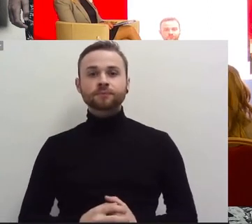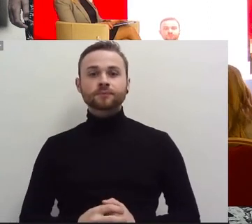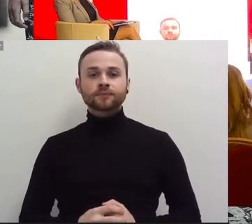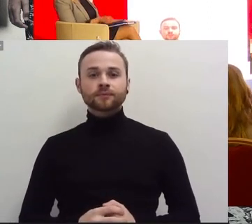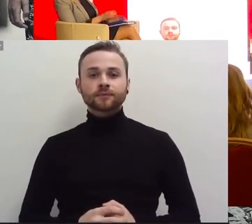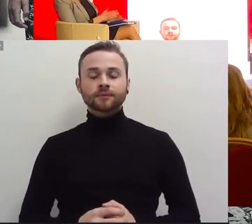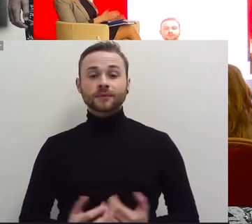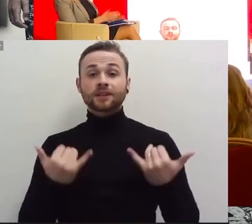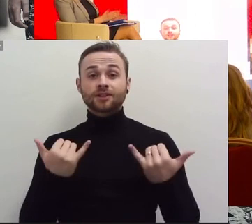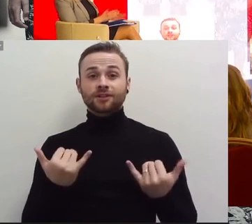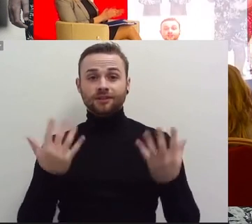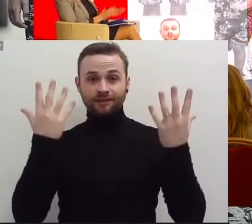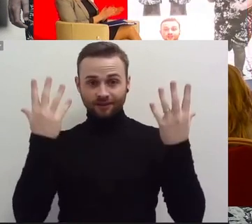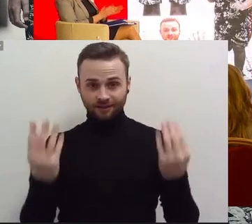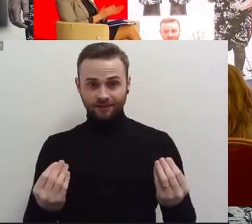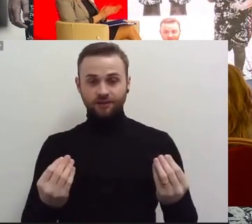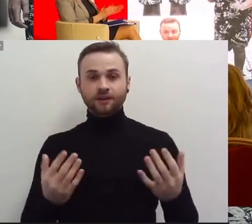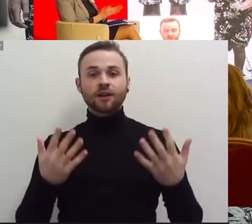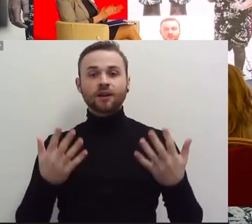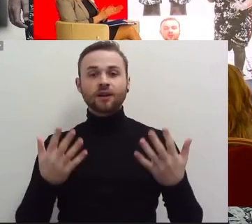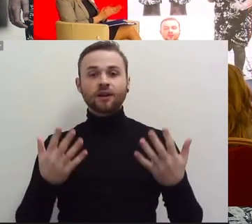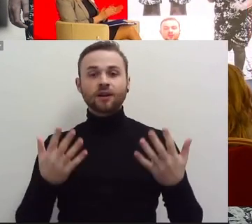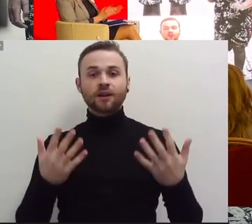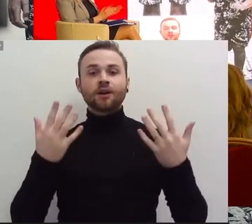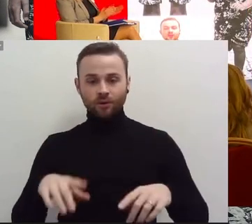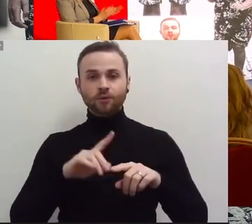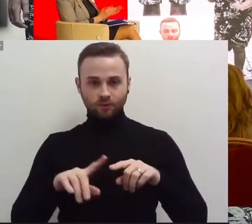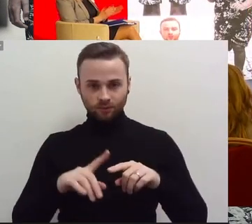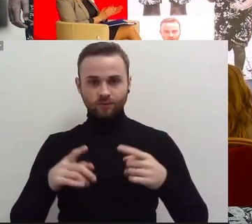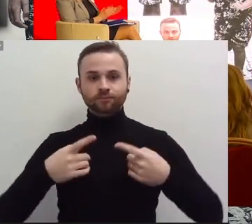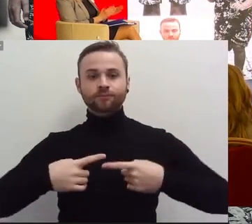much. Thank you. Thank you.